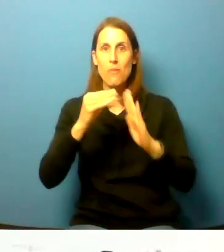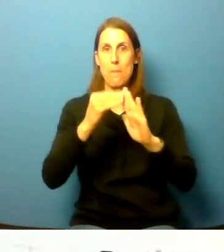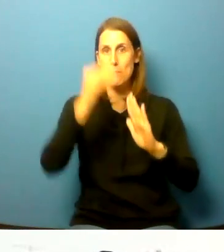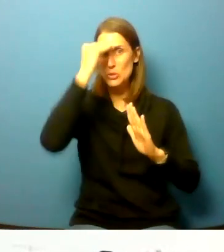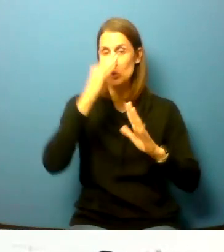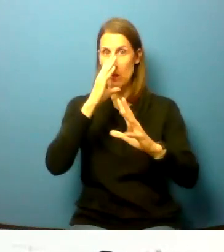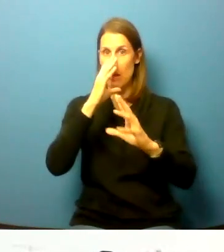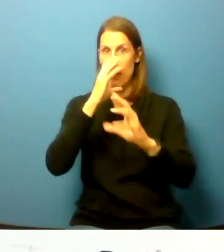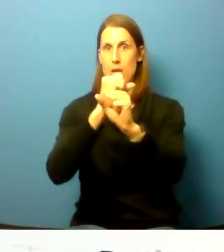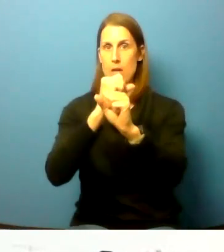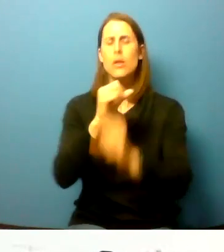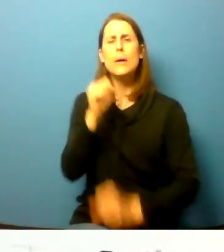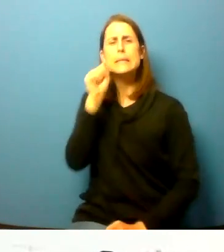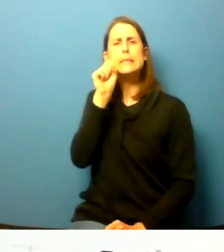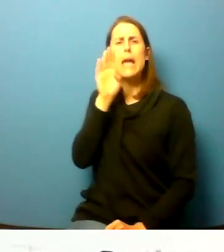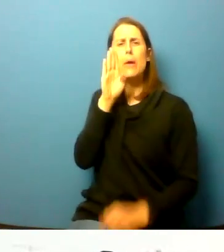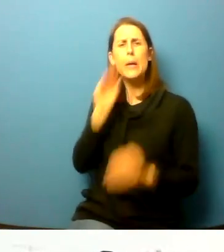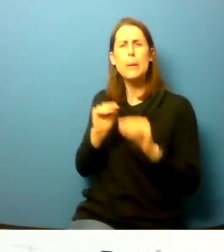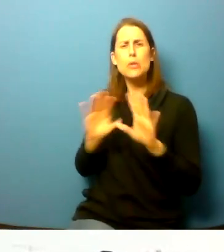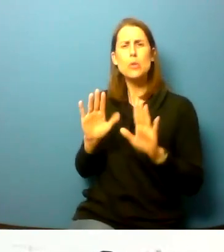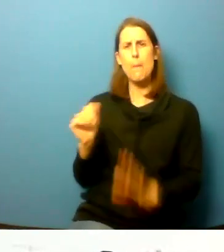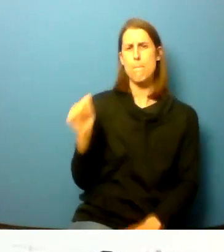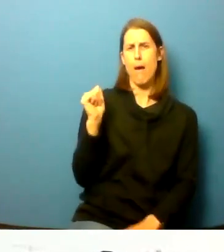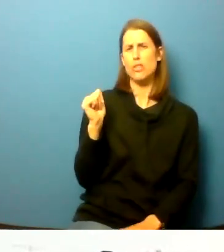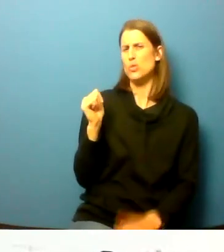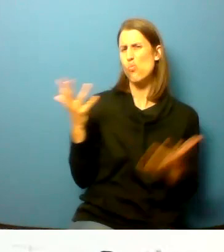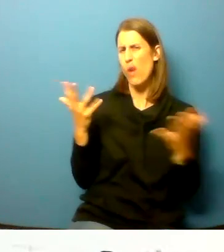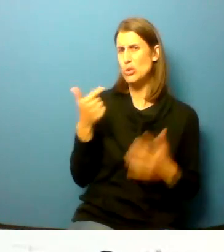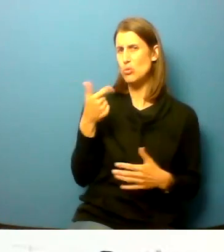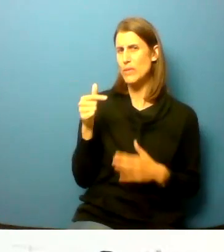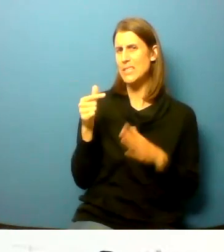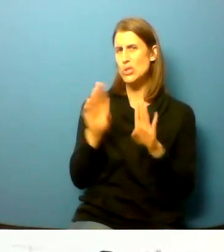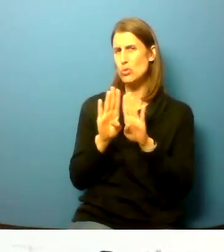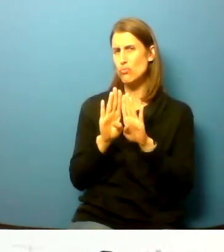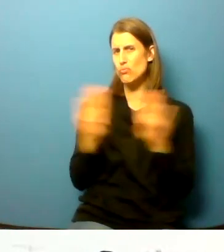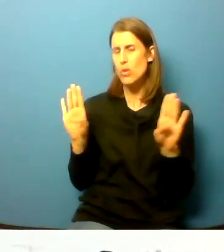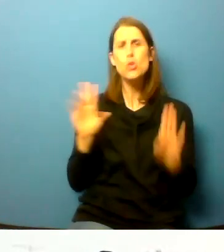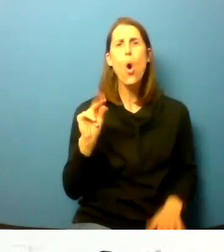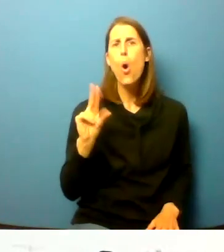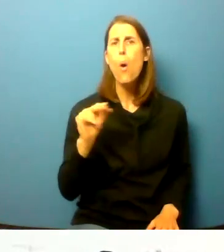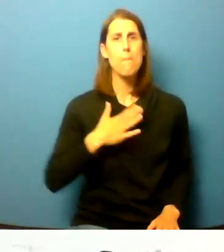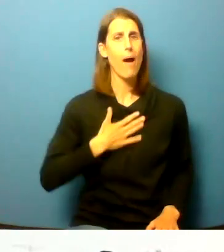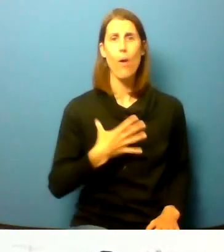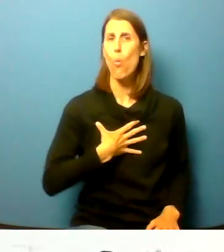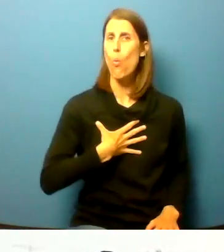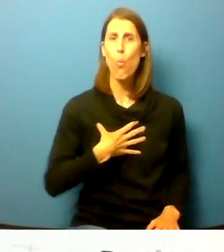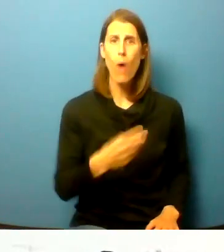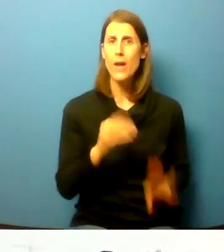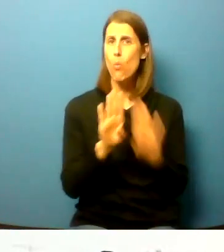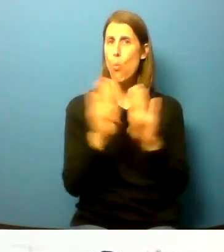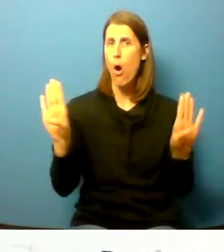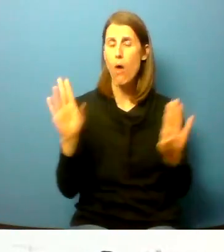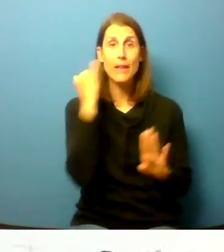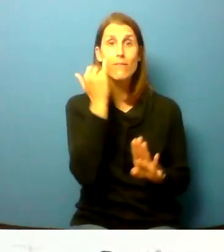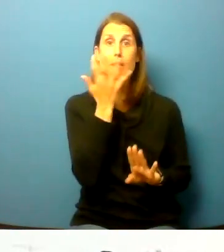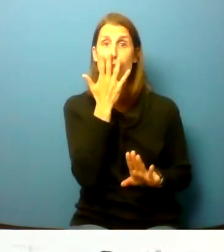do you have an actual green screen? Nope, I just have my white wall. As long as it's solid, it seems